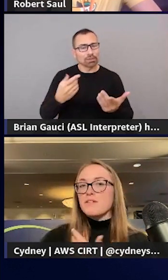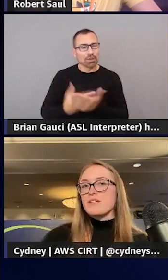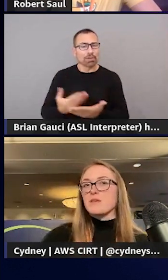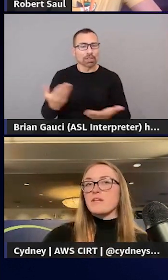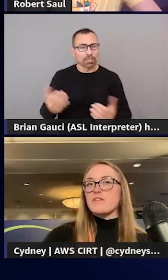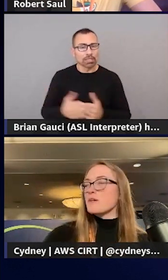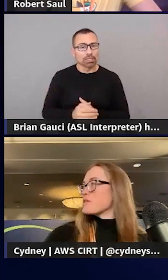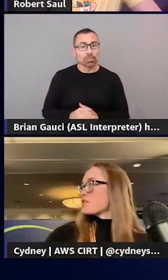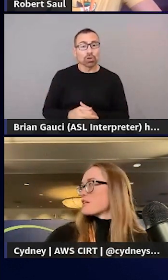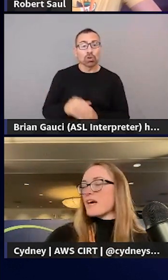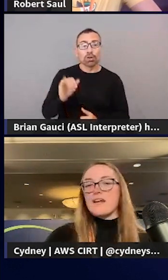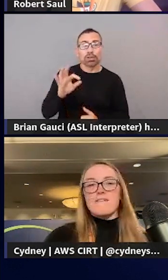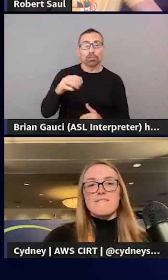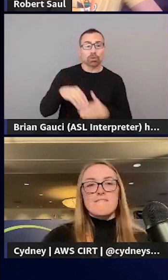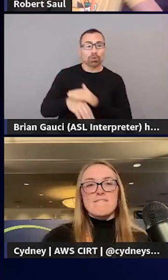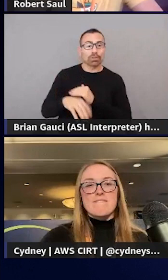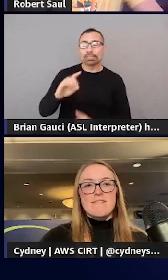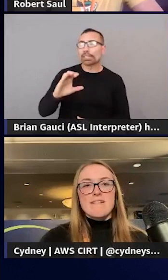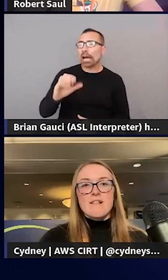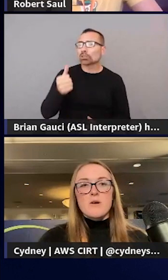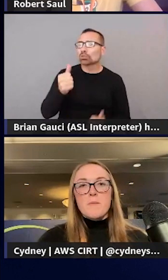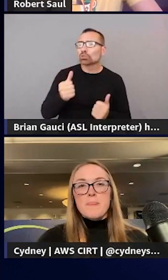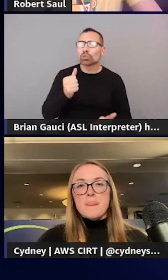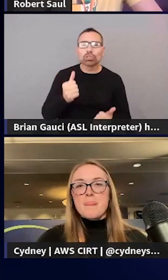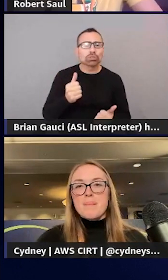Robert, what are you feeling? What do you think we should do?